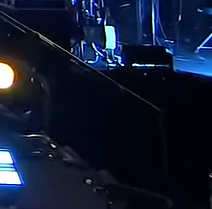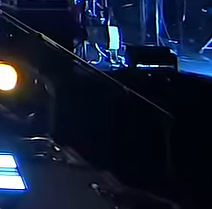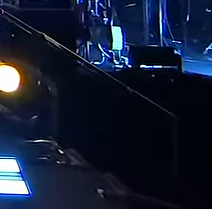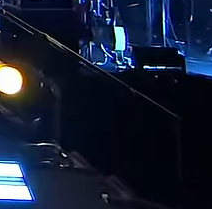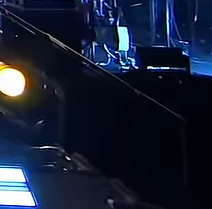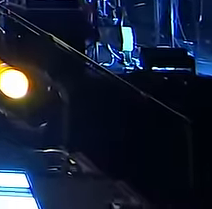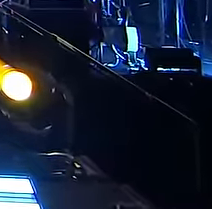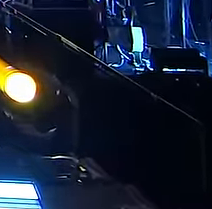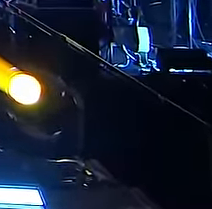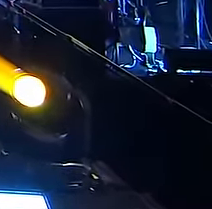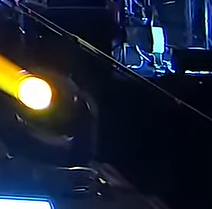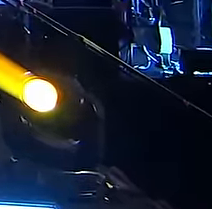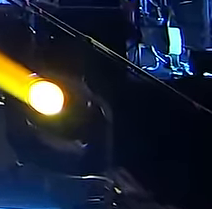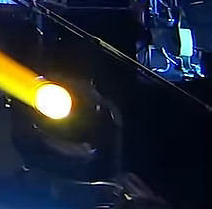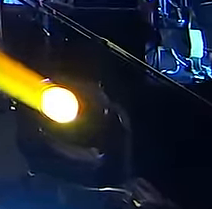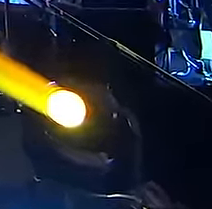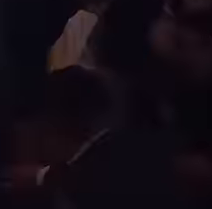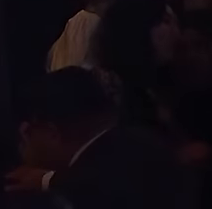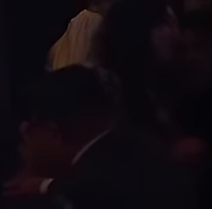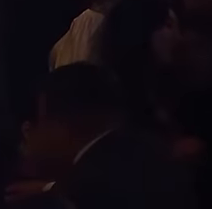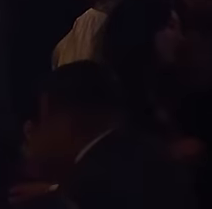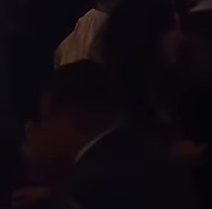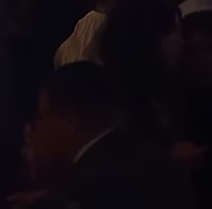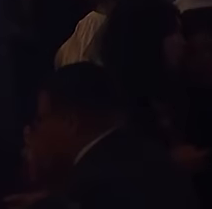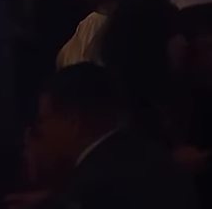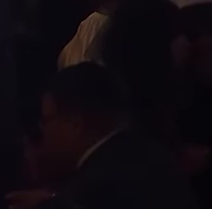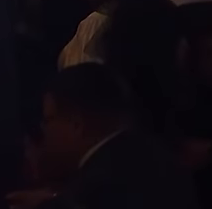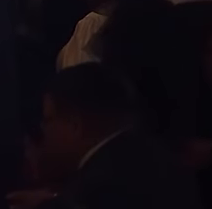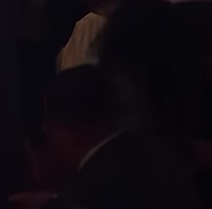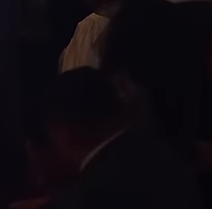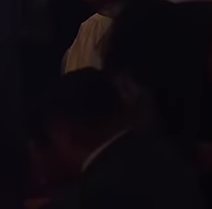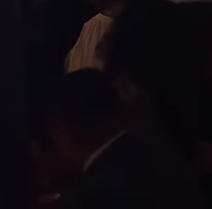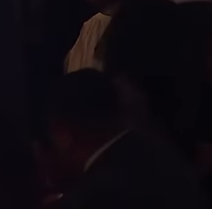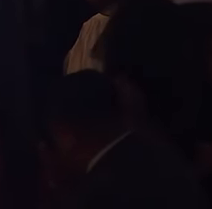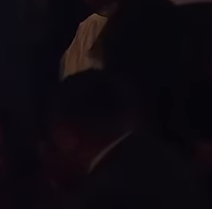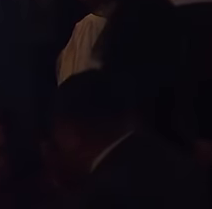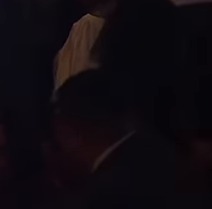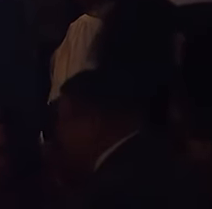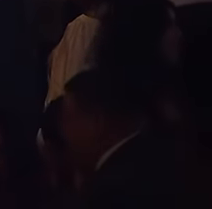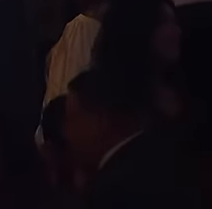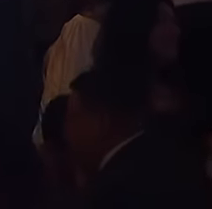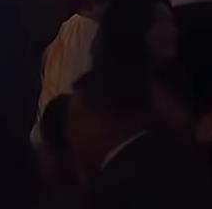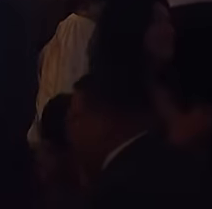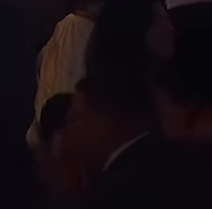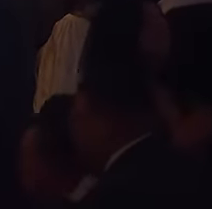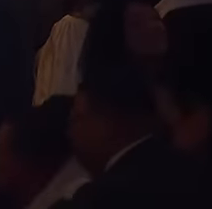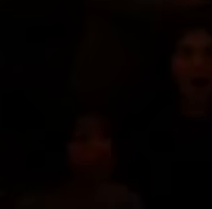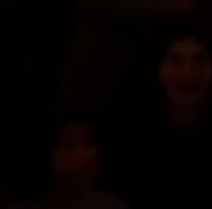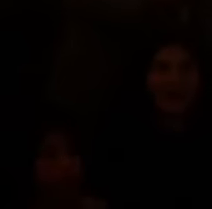this convention. And I pray that as we come together, as our generations come together,